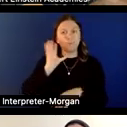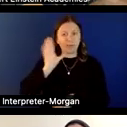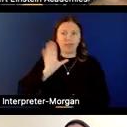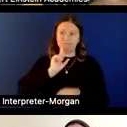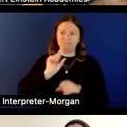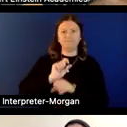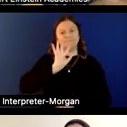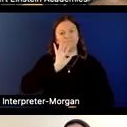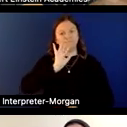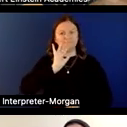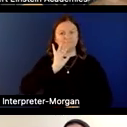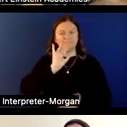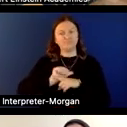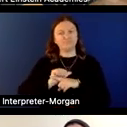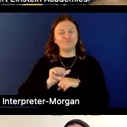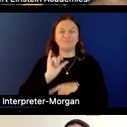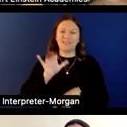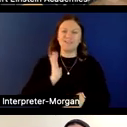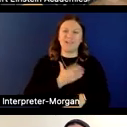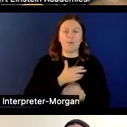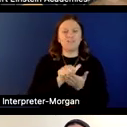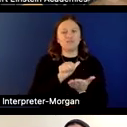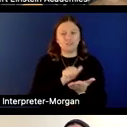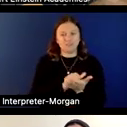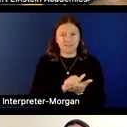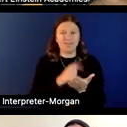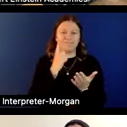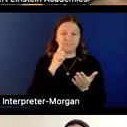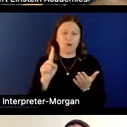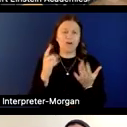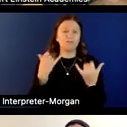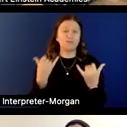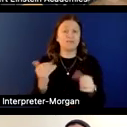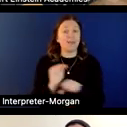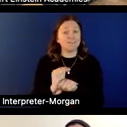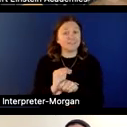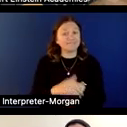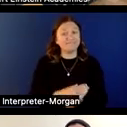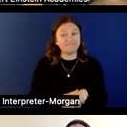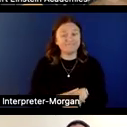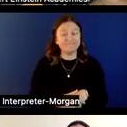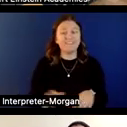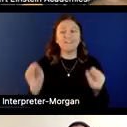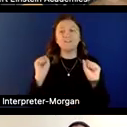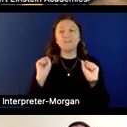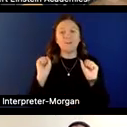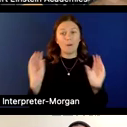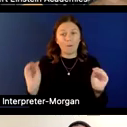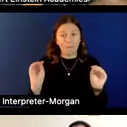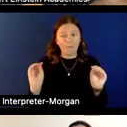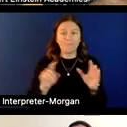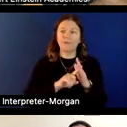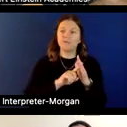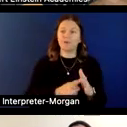that is our agenda for tonight. So we're gonna start with a little